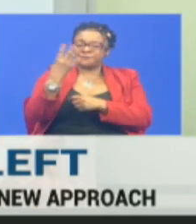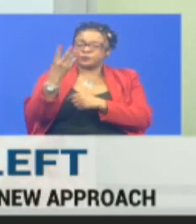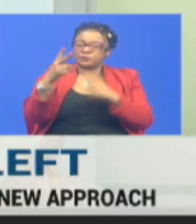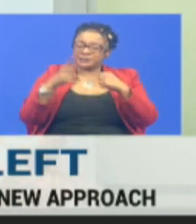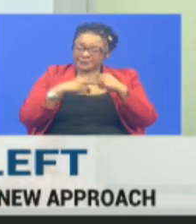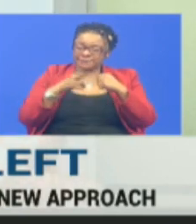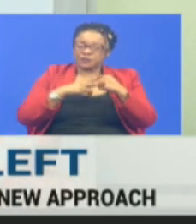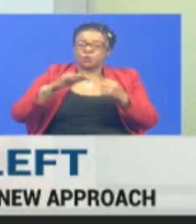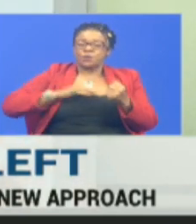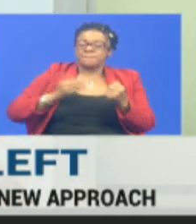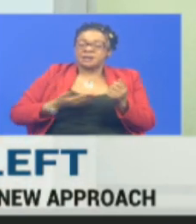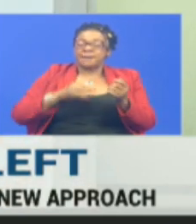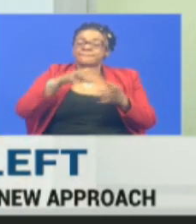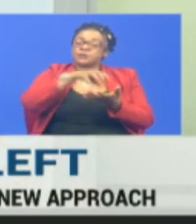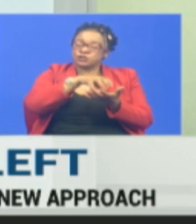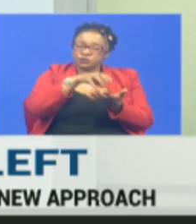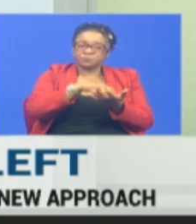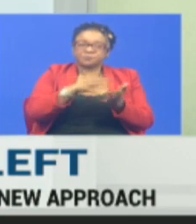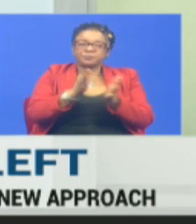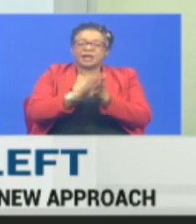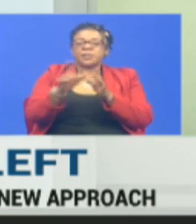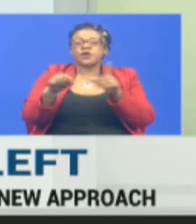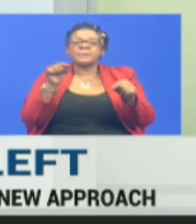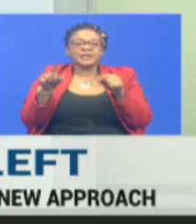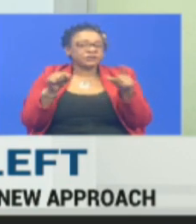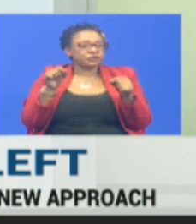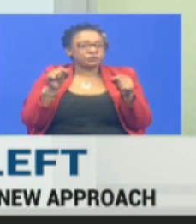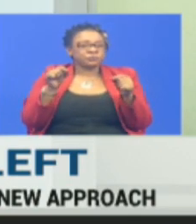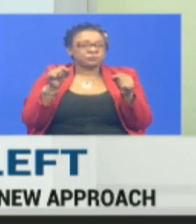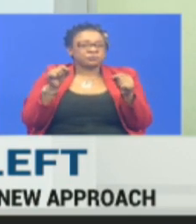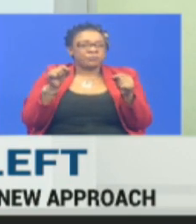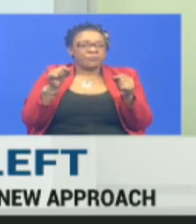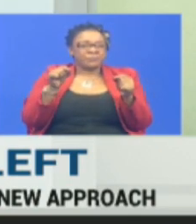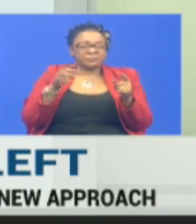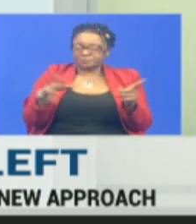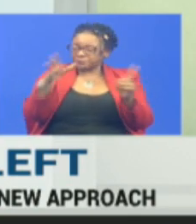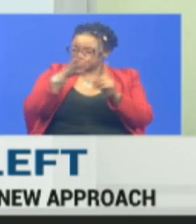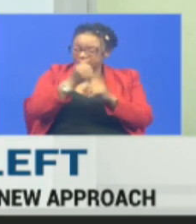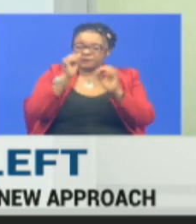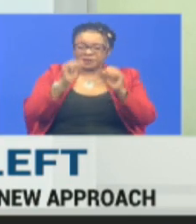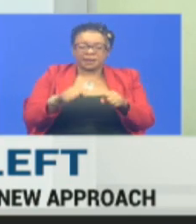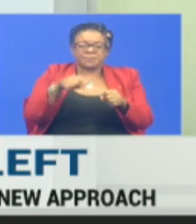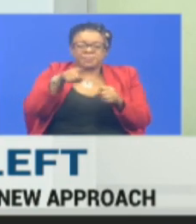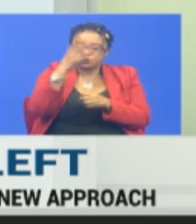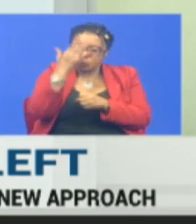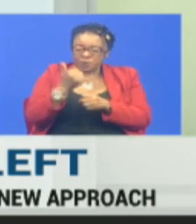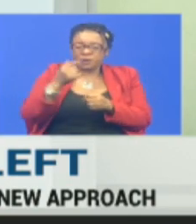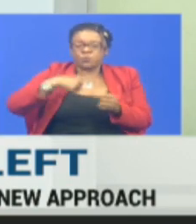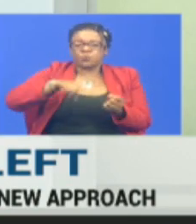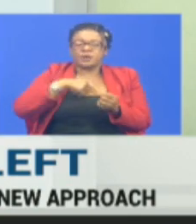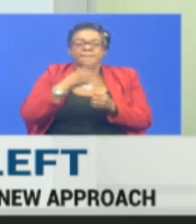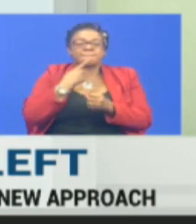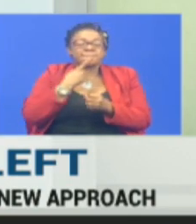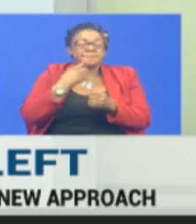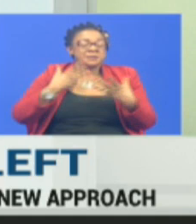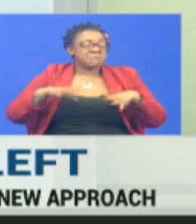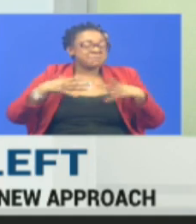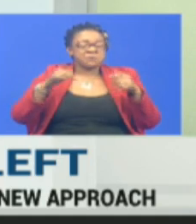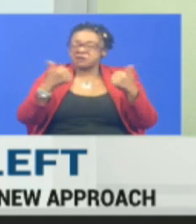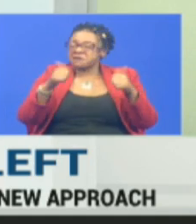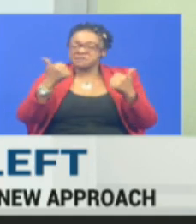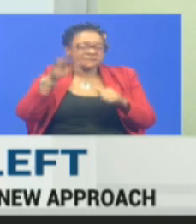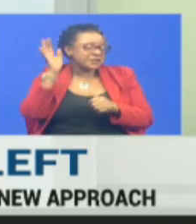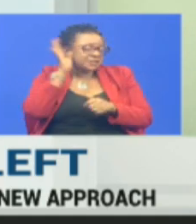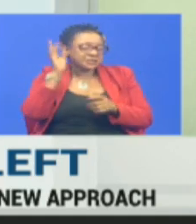women's seats and the nominations. You won't achieve one third. And that is why we said, and people did not listen to us at that